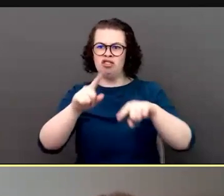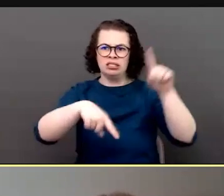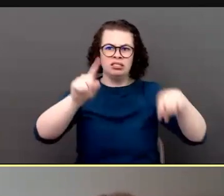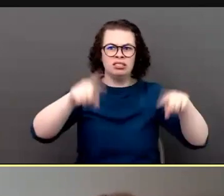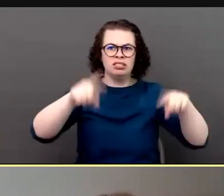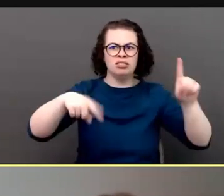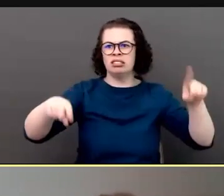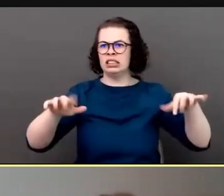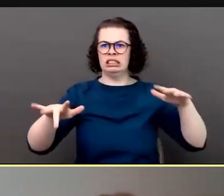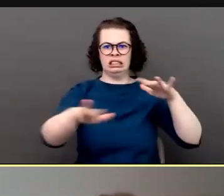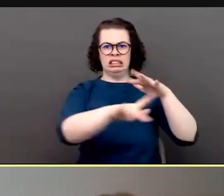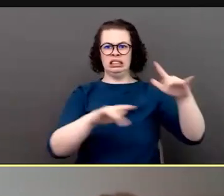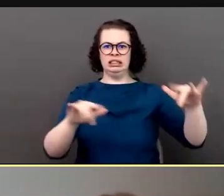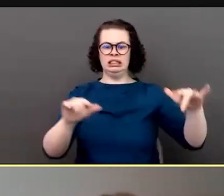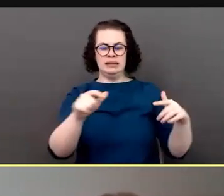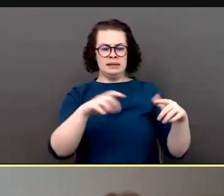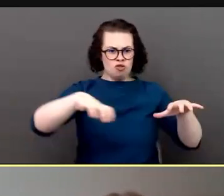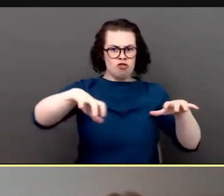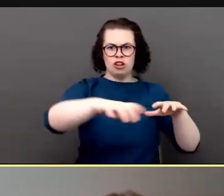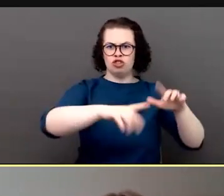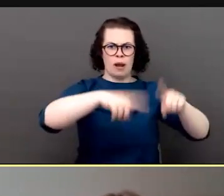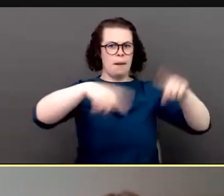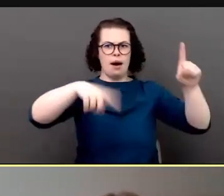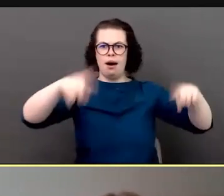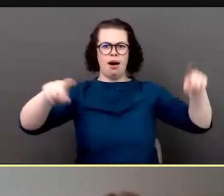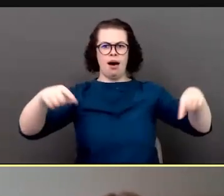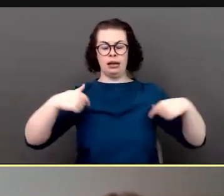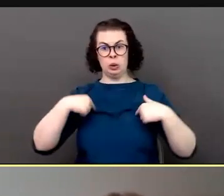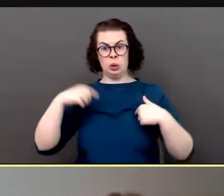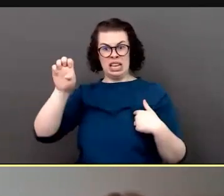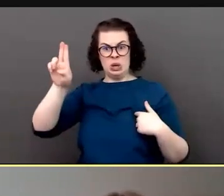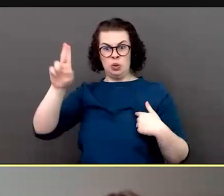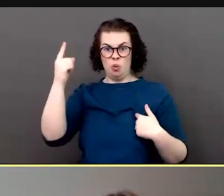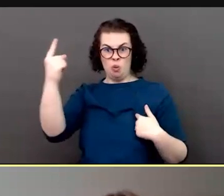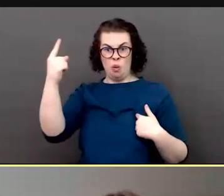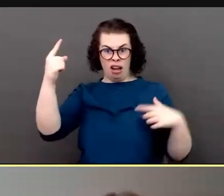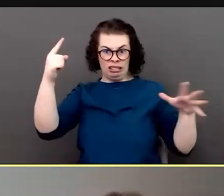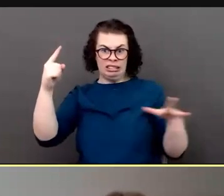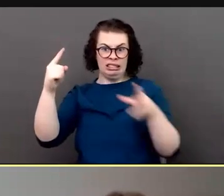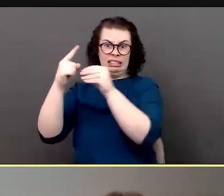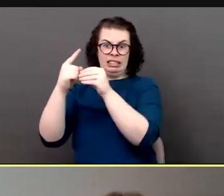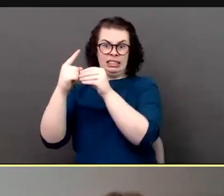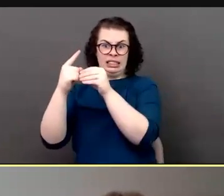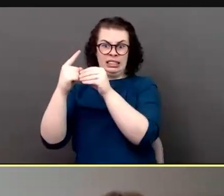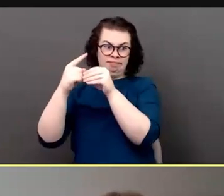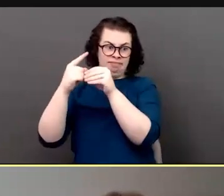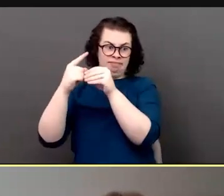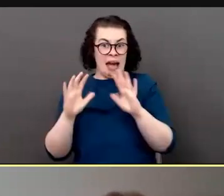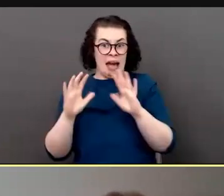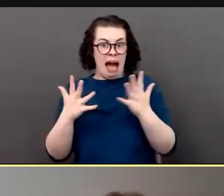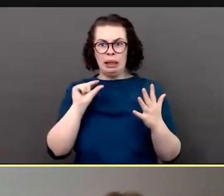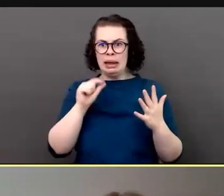existed at the national level into the one European document. And what I understand from